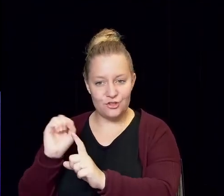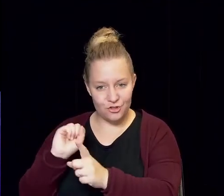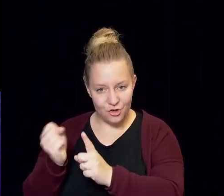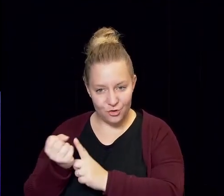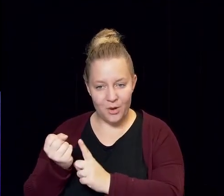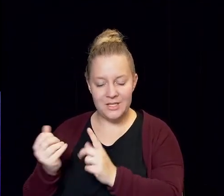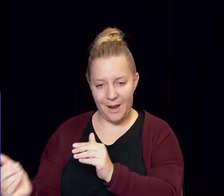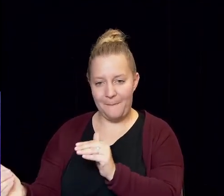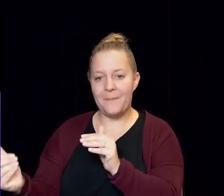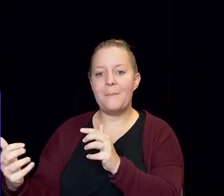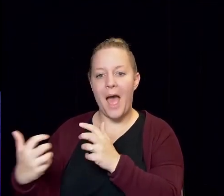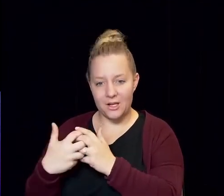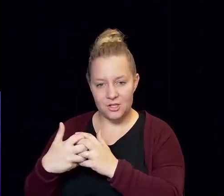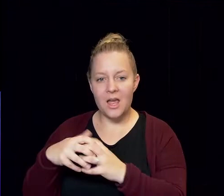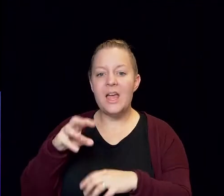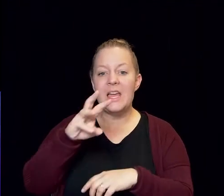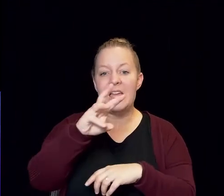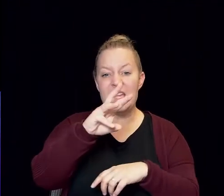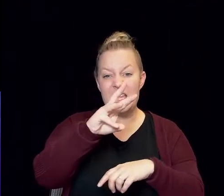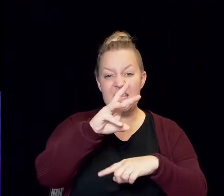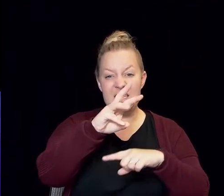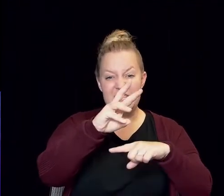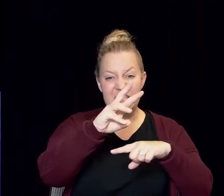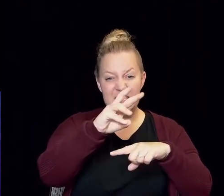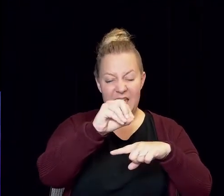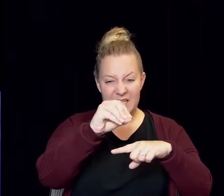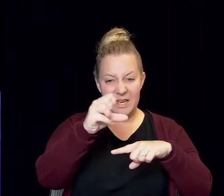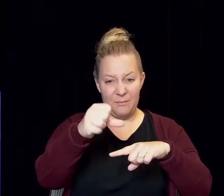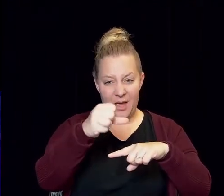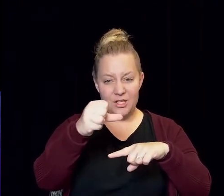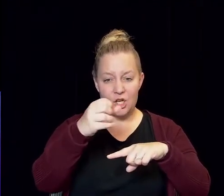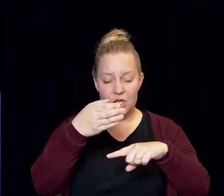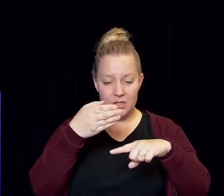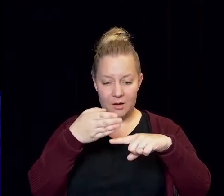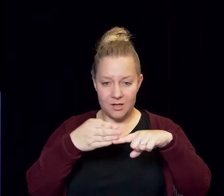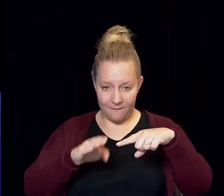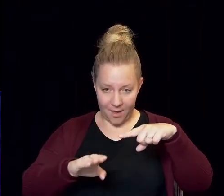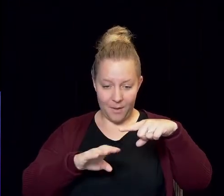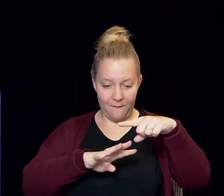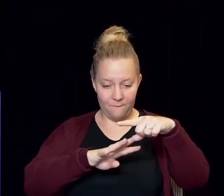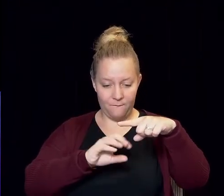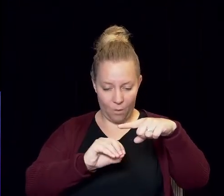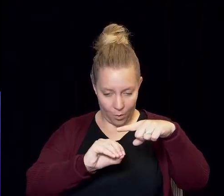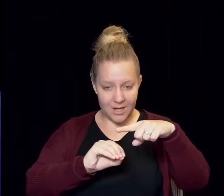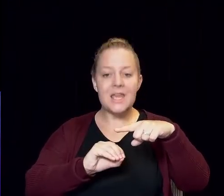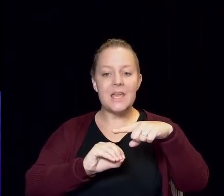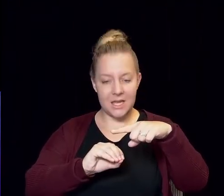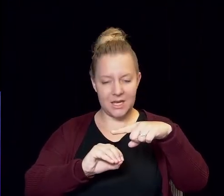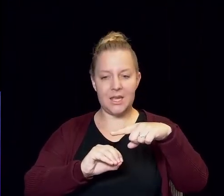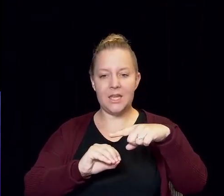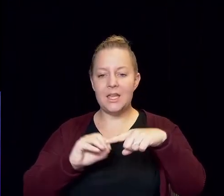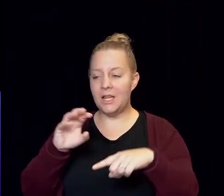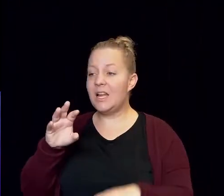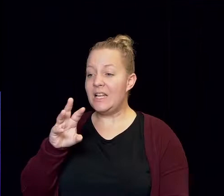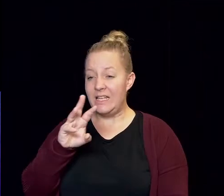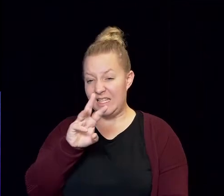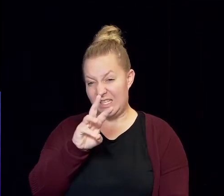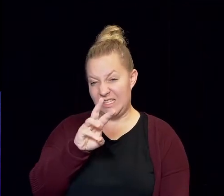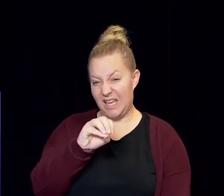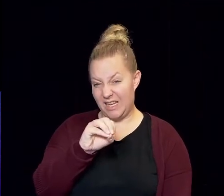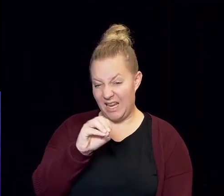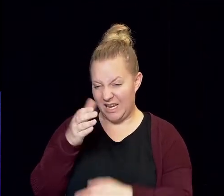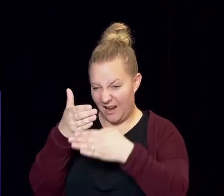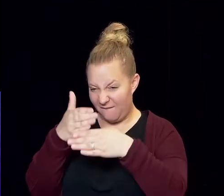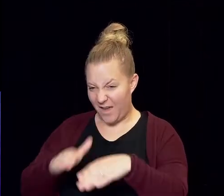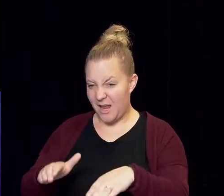per 40 minutes. And then I'm going to divide that out. So I'm going to take 60 divided by 40. Remember,